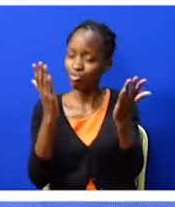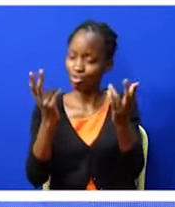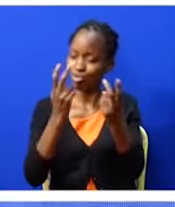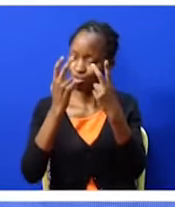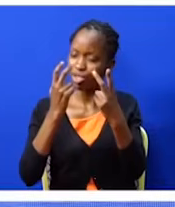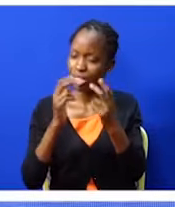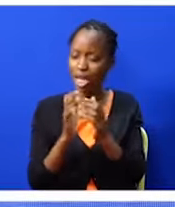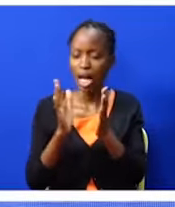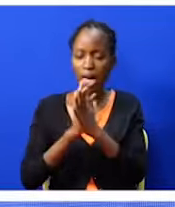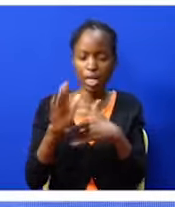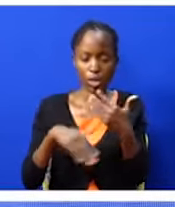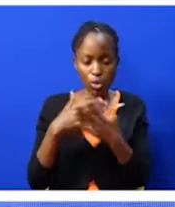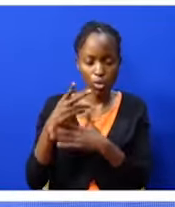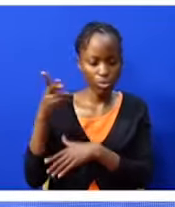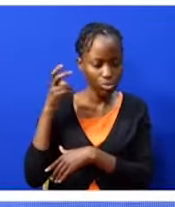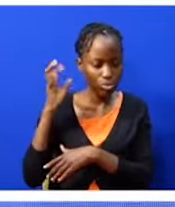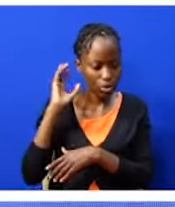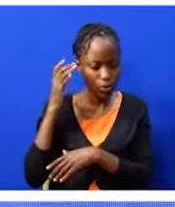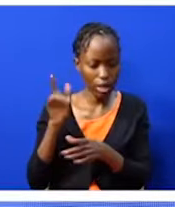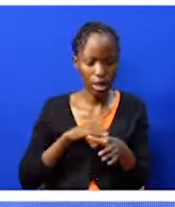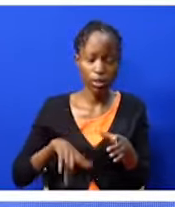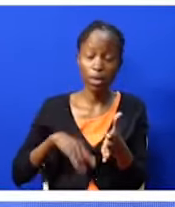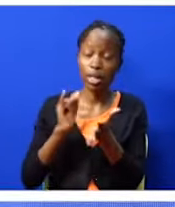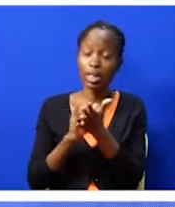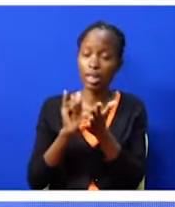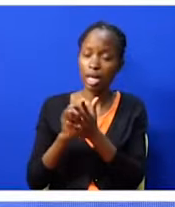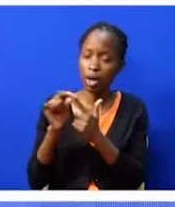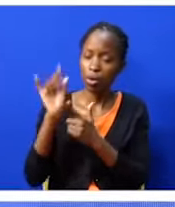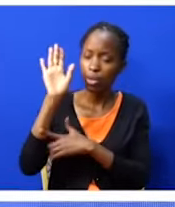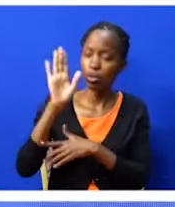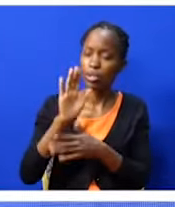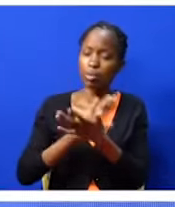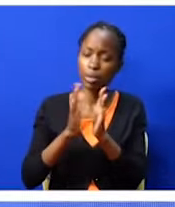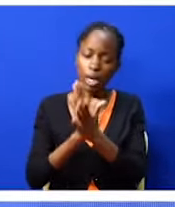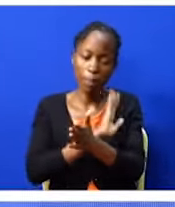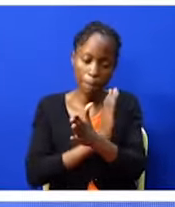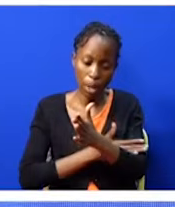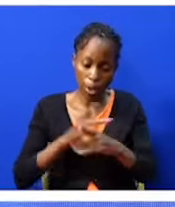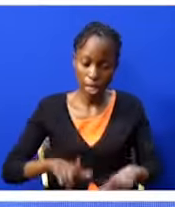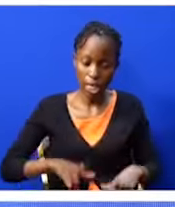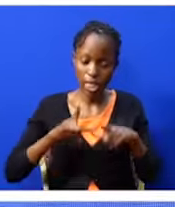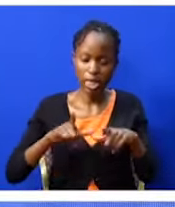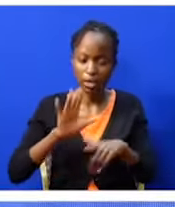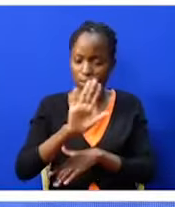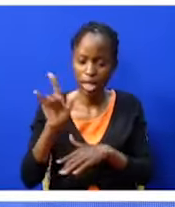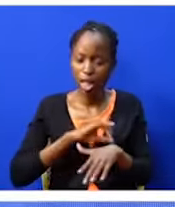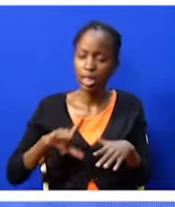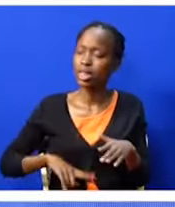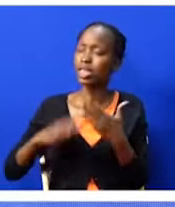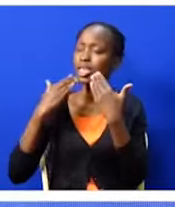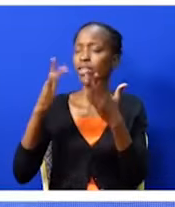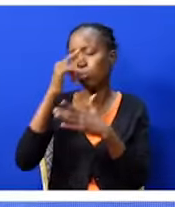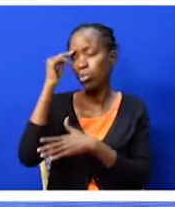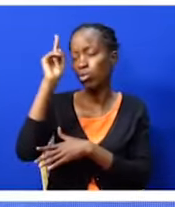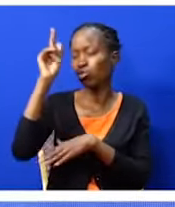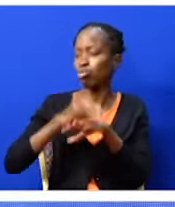every child that is listening, O God, that your word will be power unto their lives, O God. Thank you, Lord, because you are good